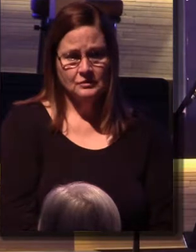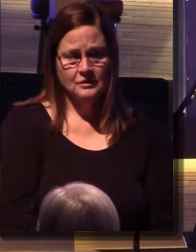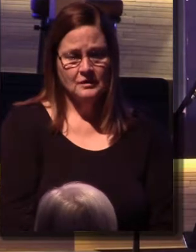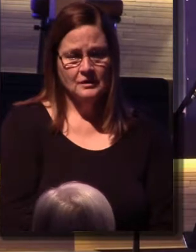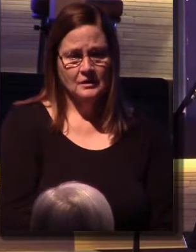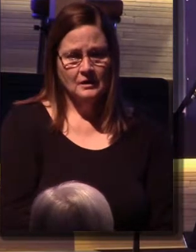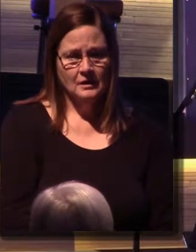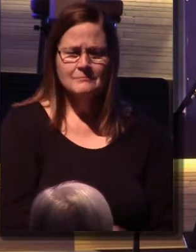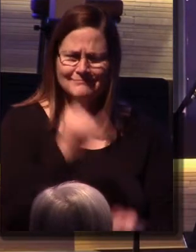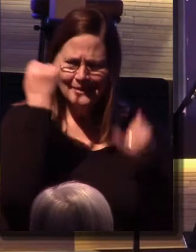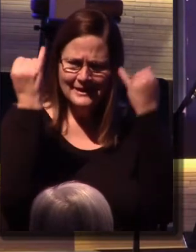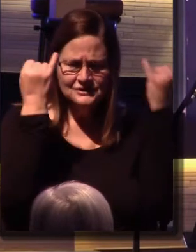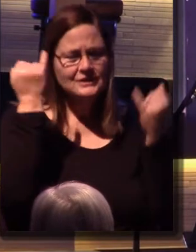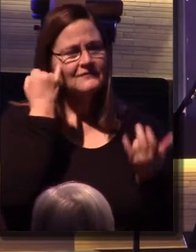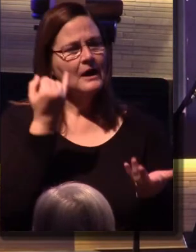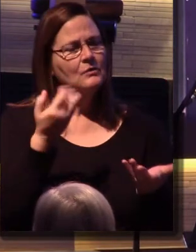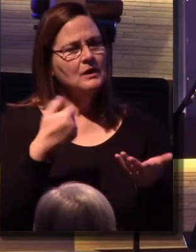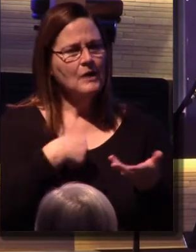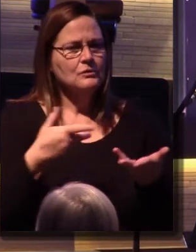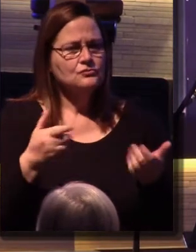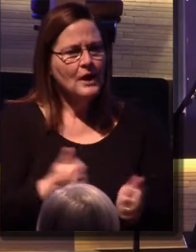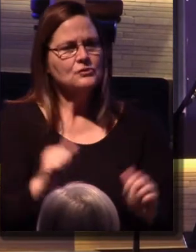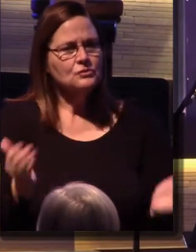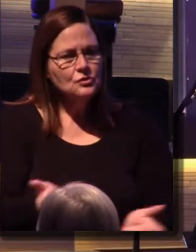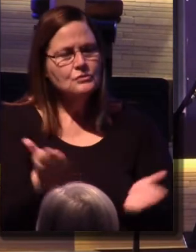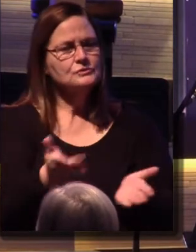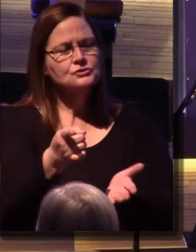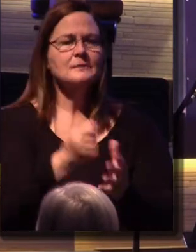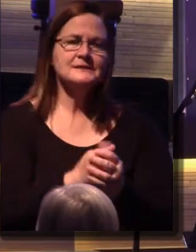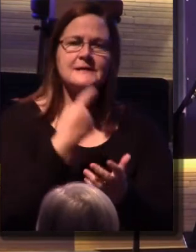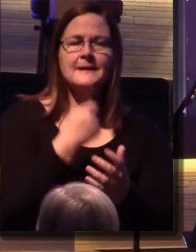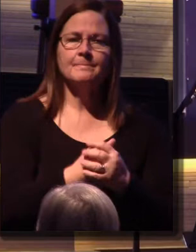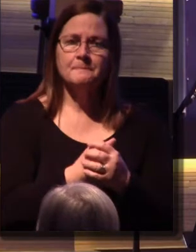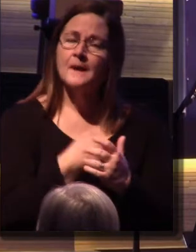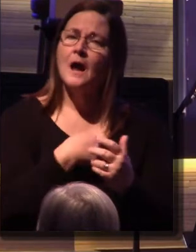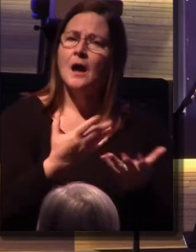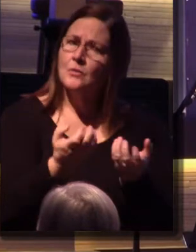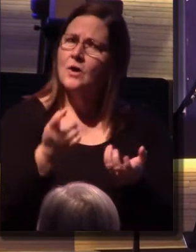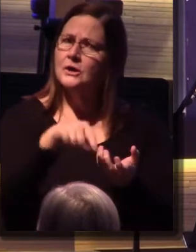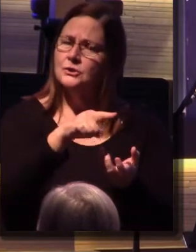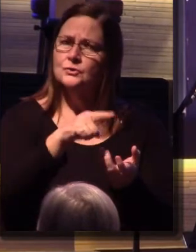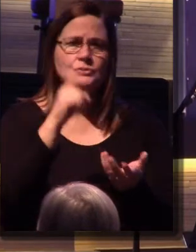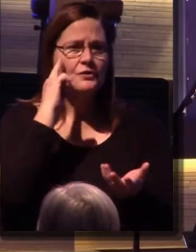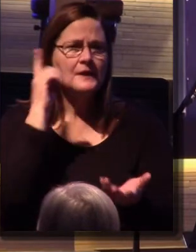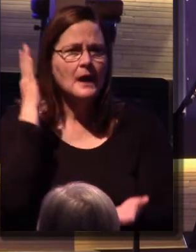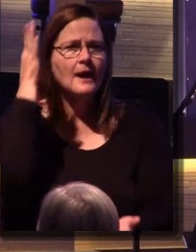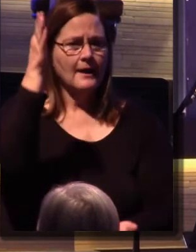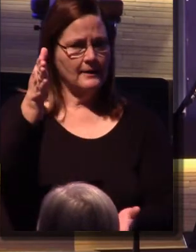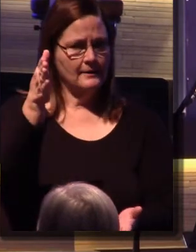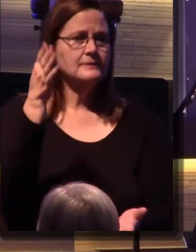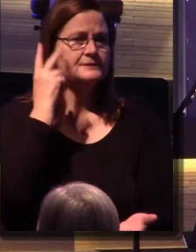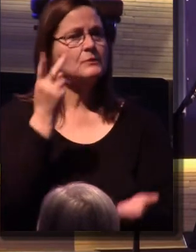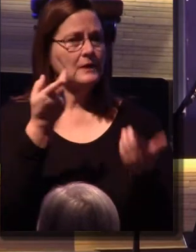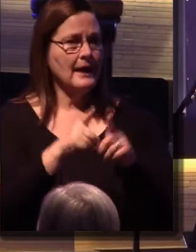future. And so can you imagine if I were trying to encourage you by saying, well, I want you to look ahead